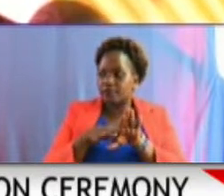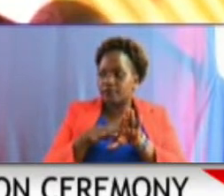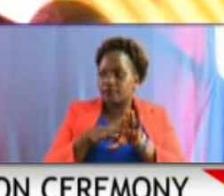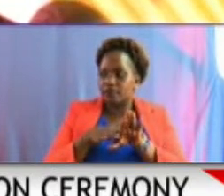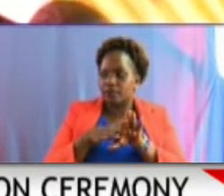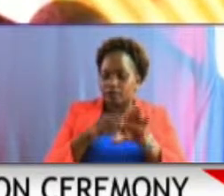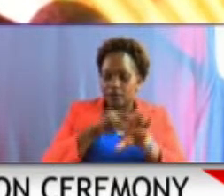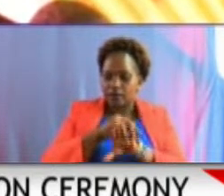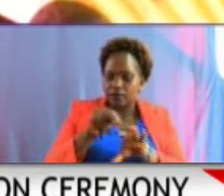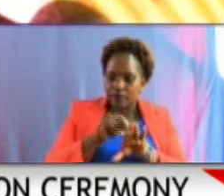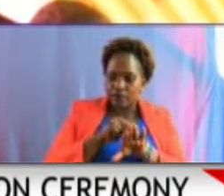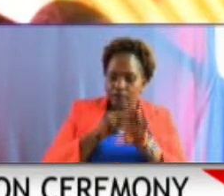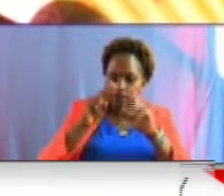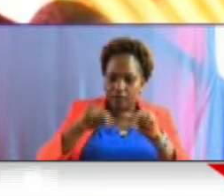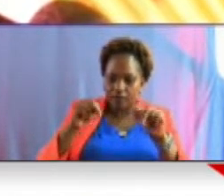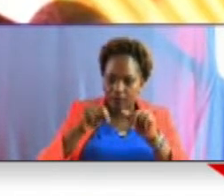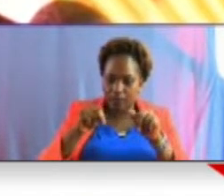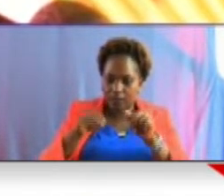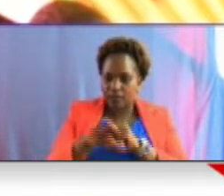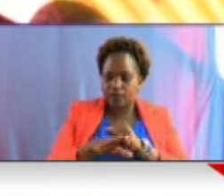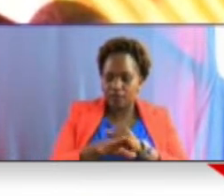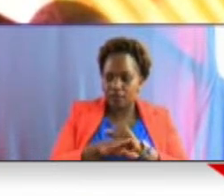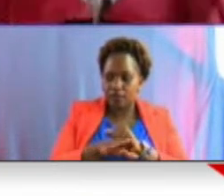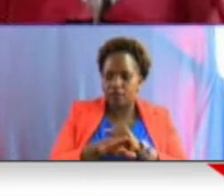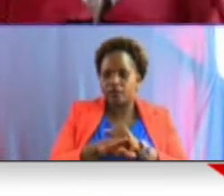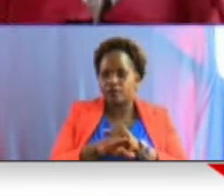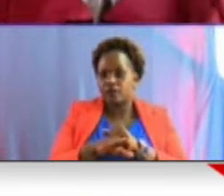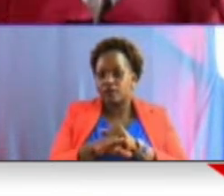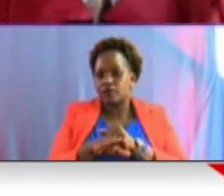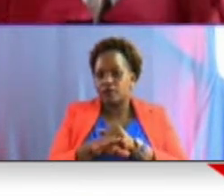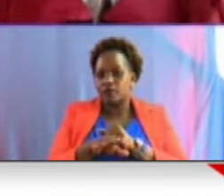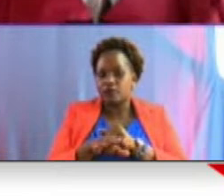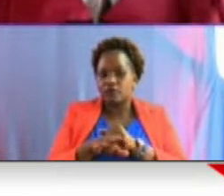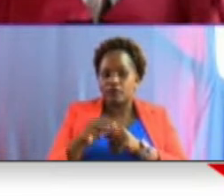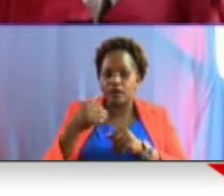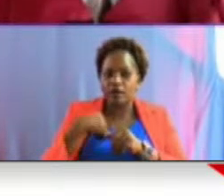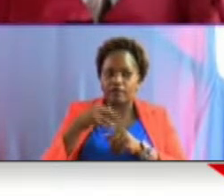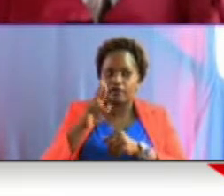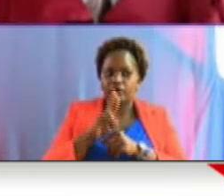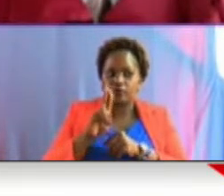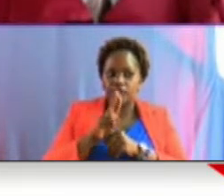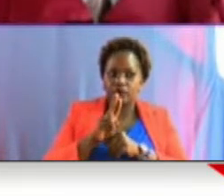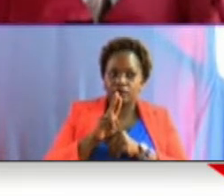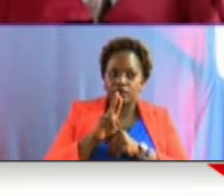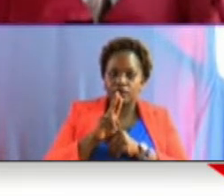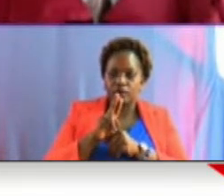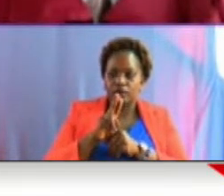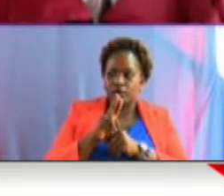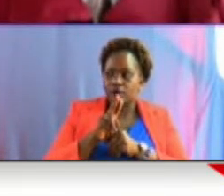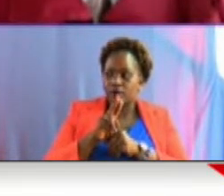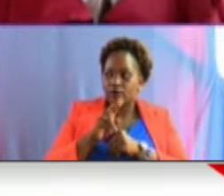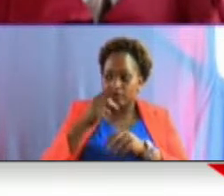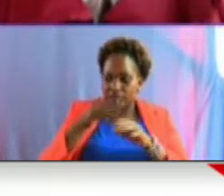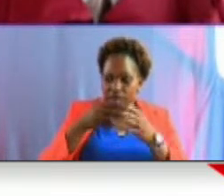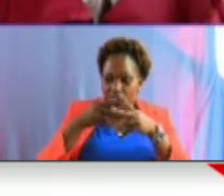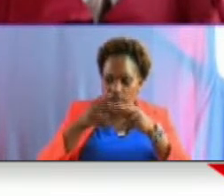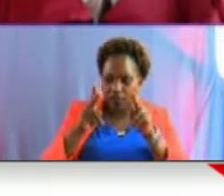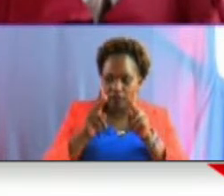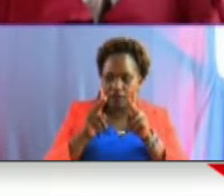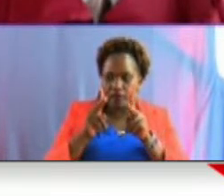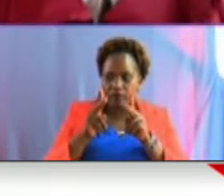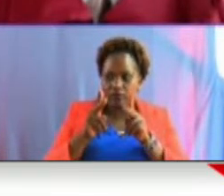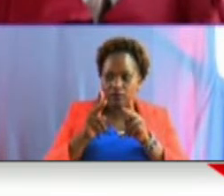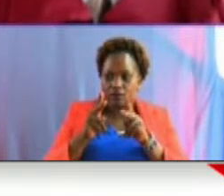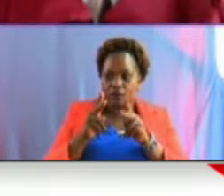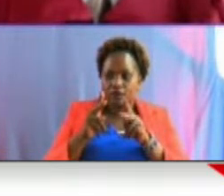the National Research Fund Infrastructure Call and have won an infrastructure fund for the establishment